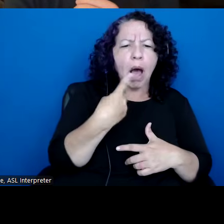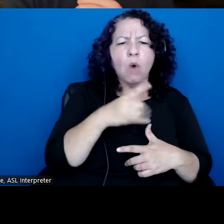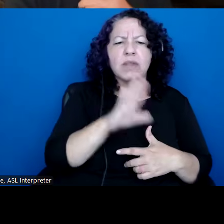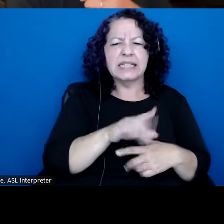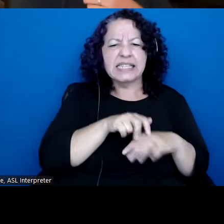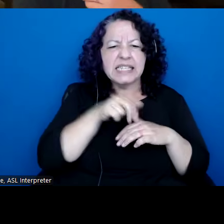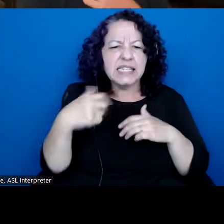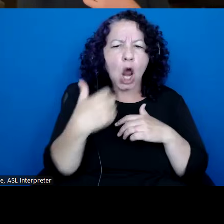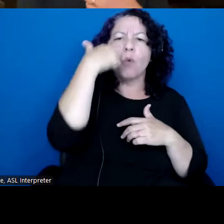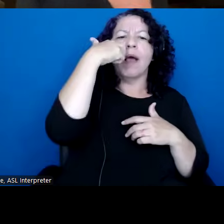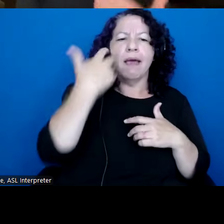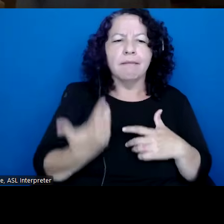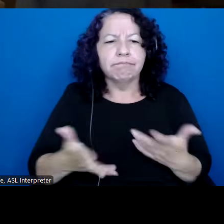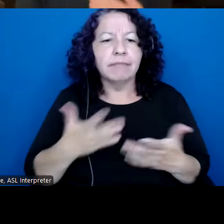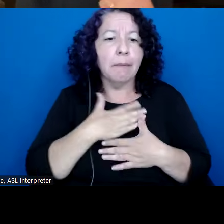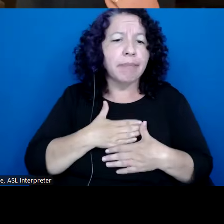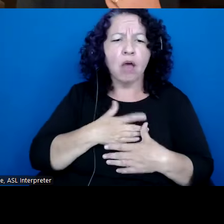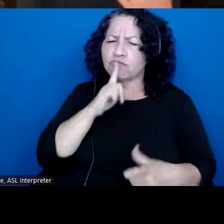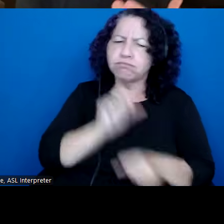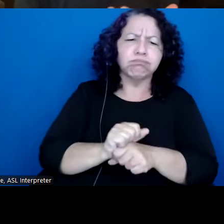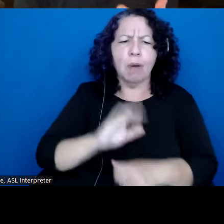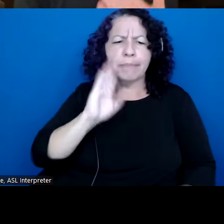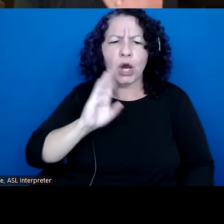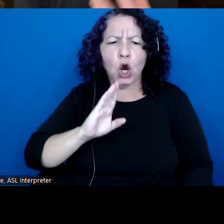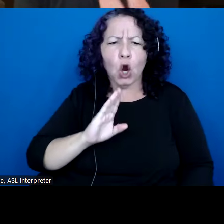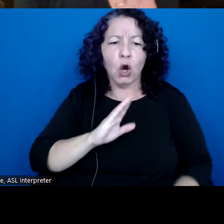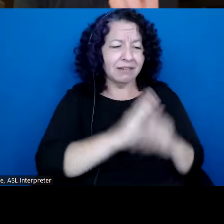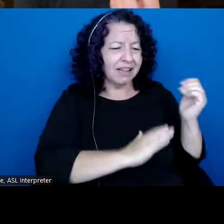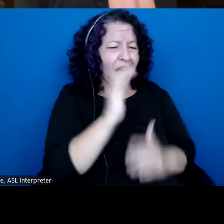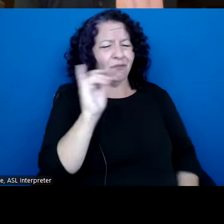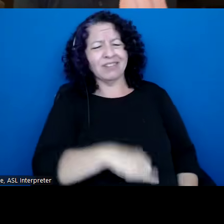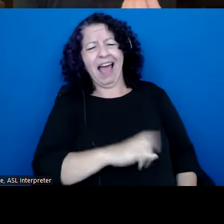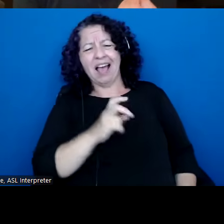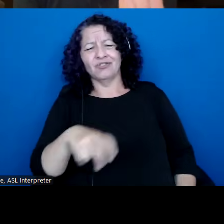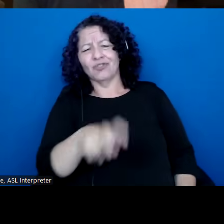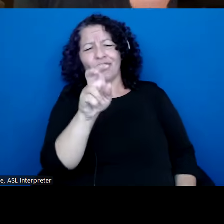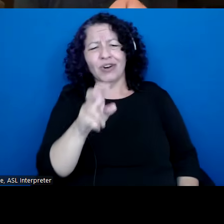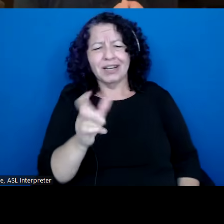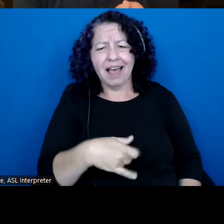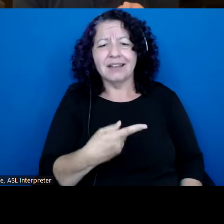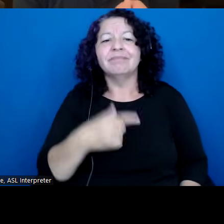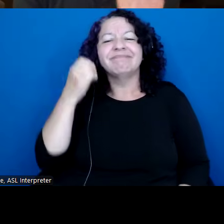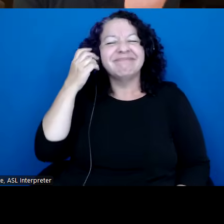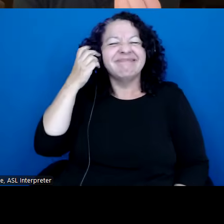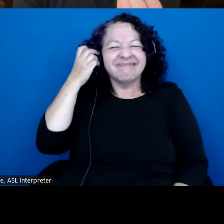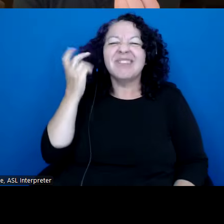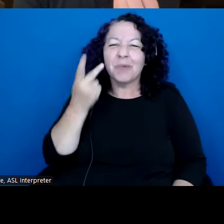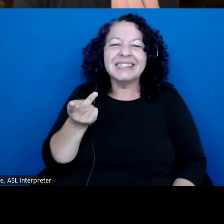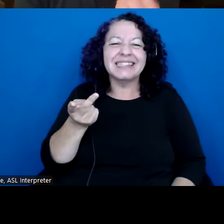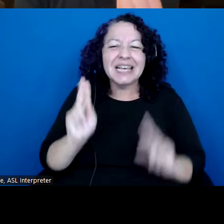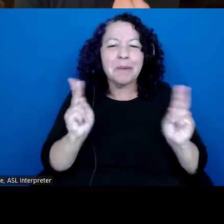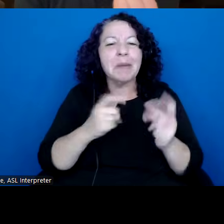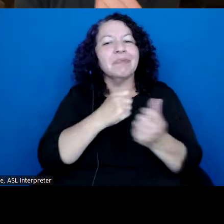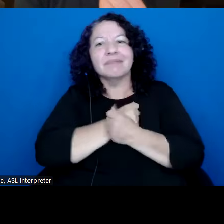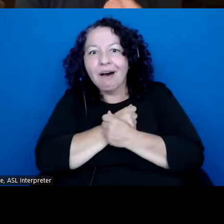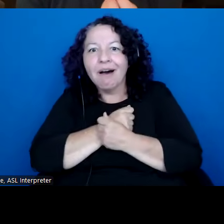these. Um, they get us again into this territory where we kind of recognize, we can see they love beer, we can see some similarities,